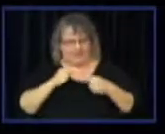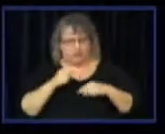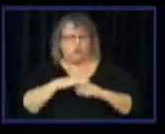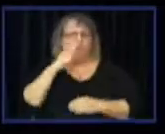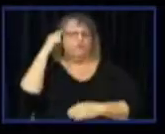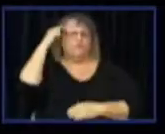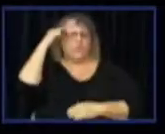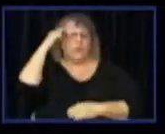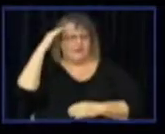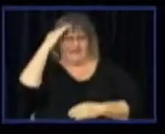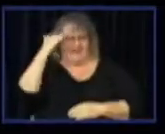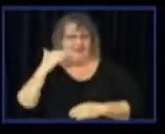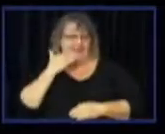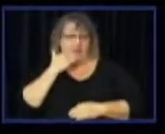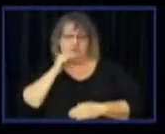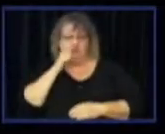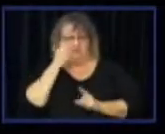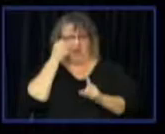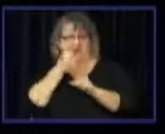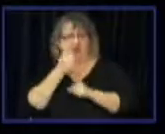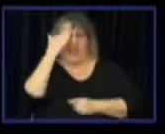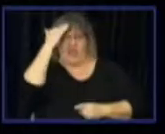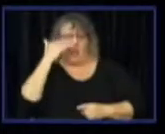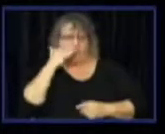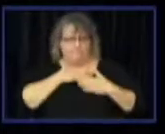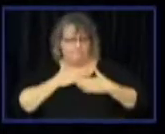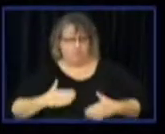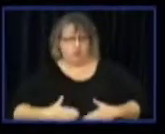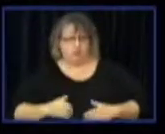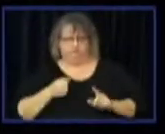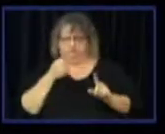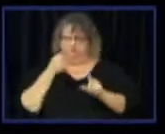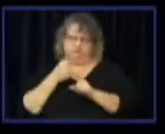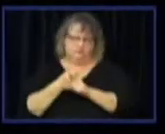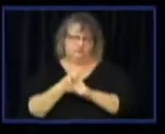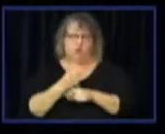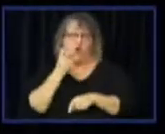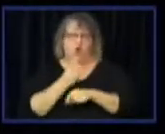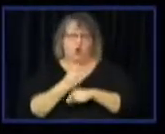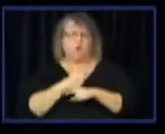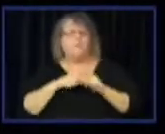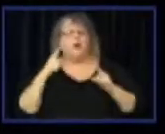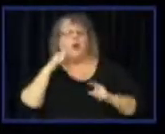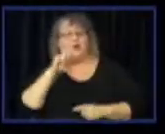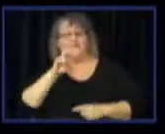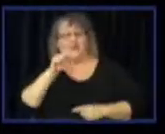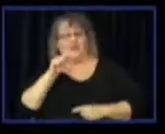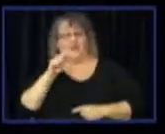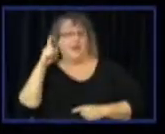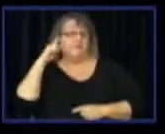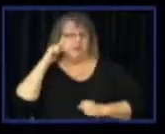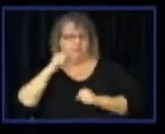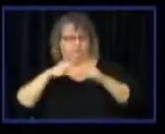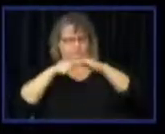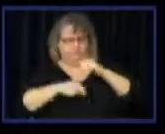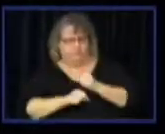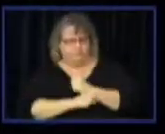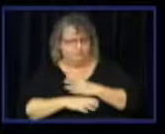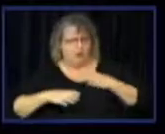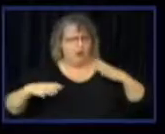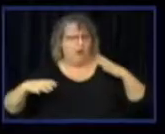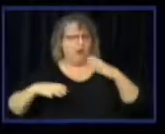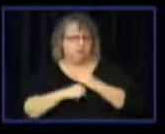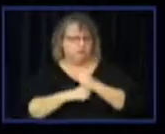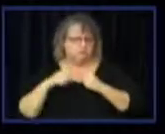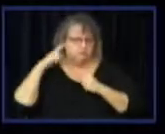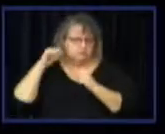brain, but the head doesn't have to be hit. The body could be hit hard. In the case of veterans, a blast injury just from a